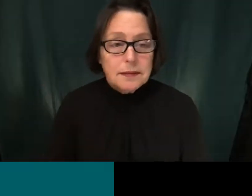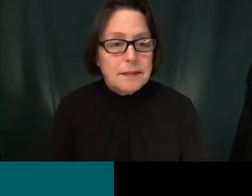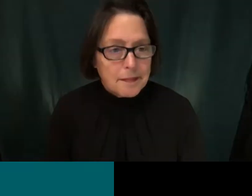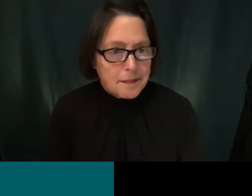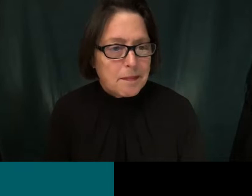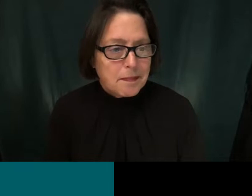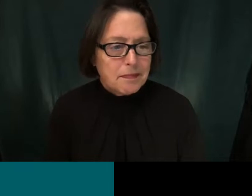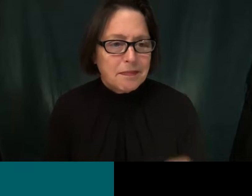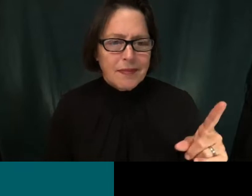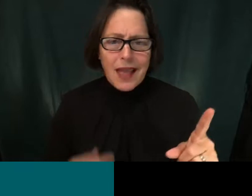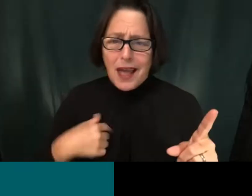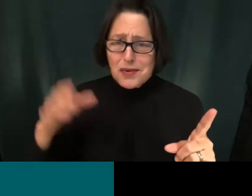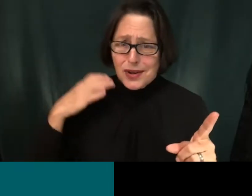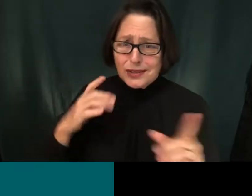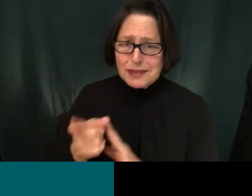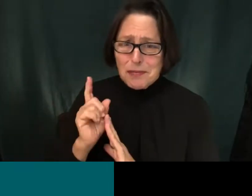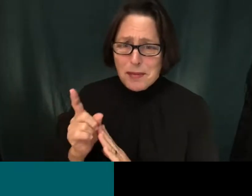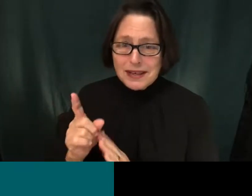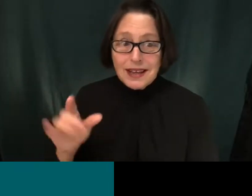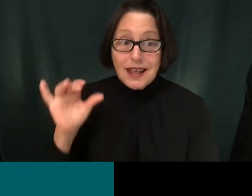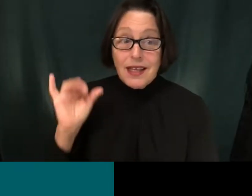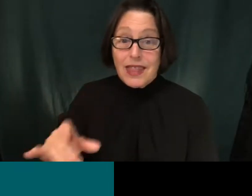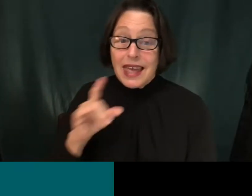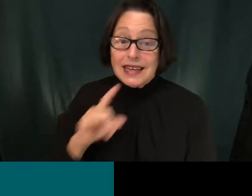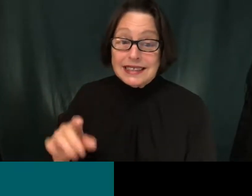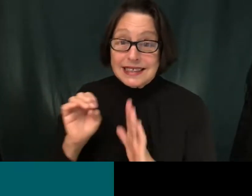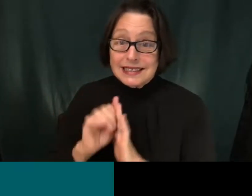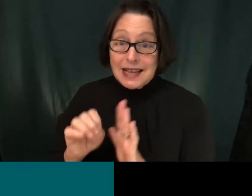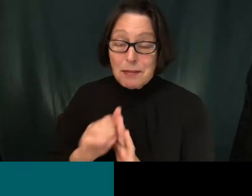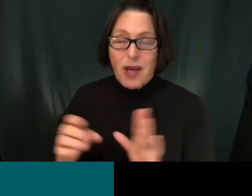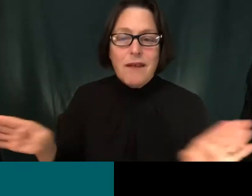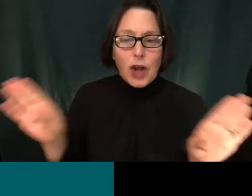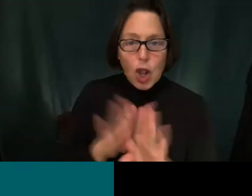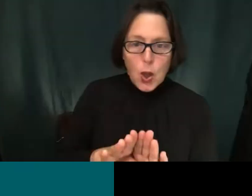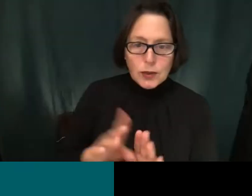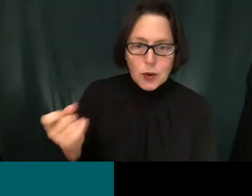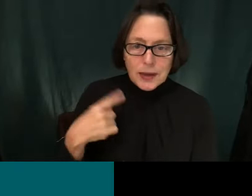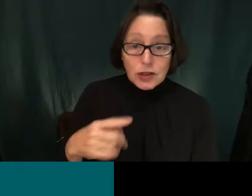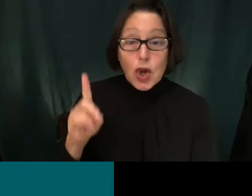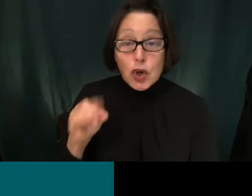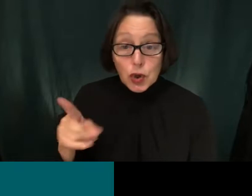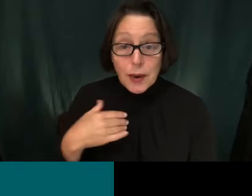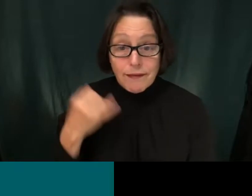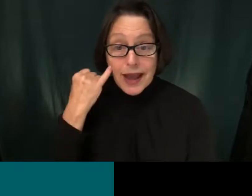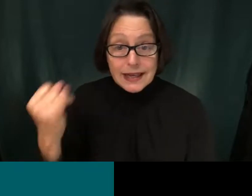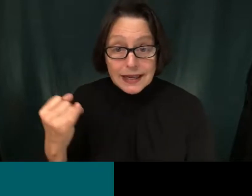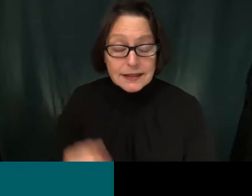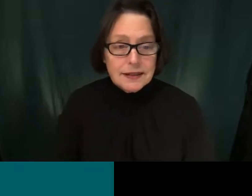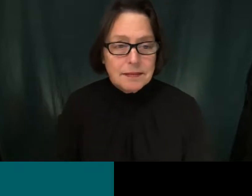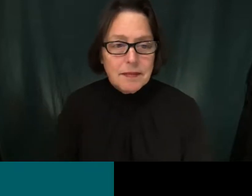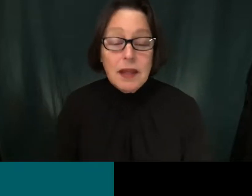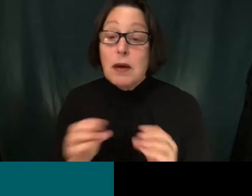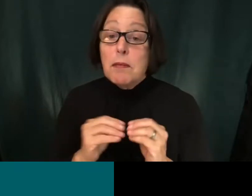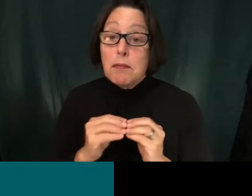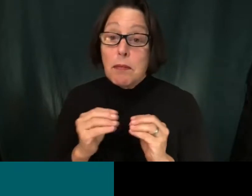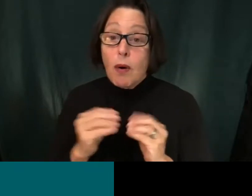do my coaching moment in there. So that's an example of a closed-ended question. So like, do you have any ideas? A more inviting question